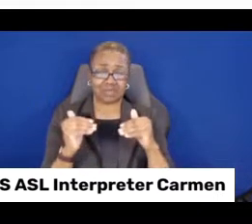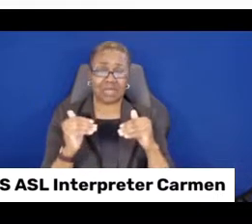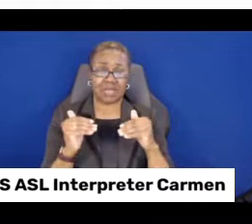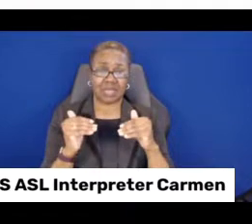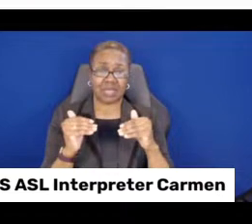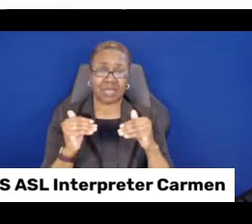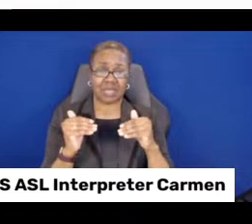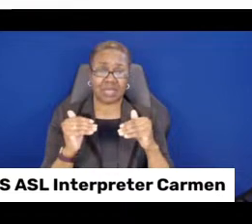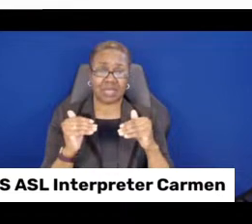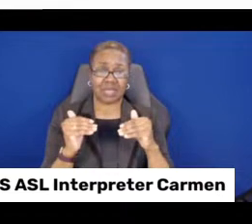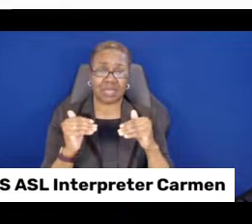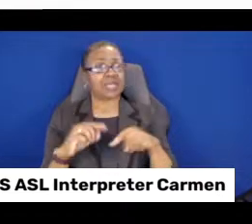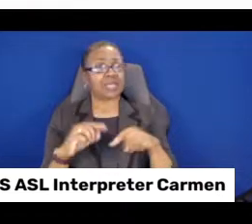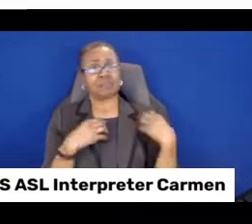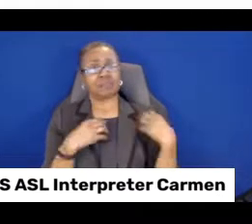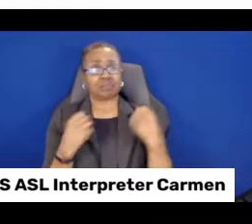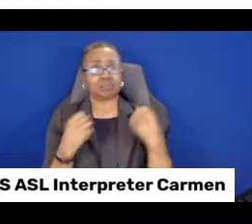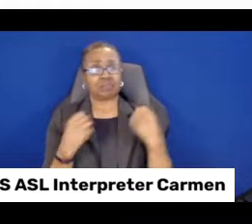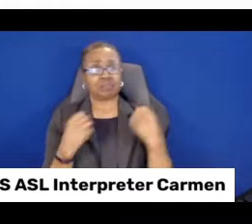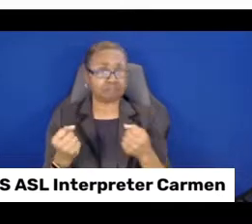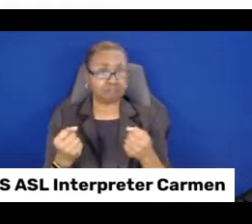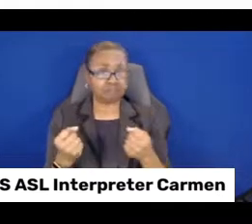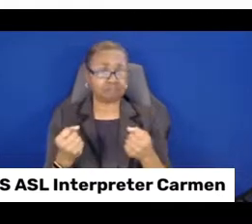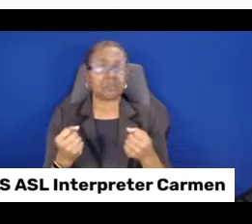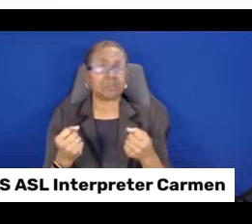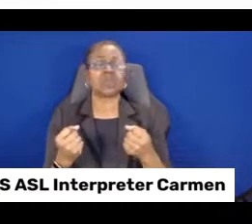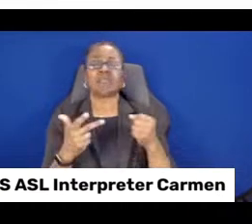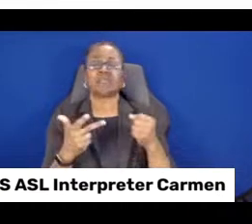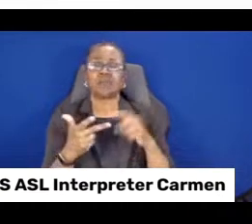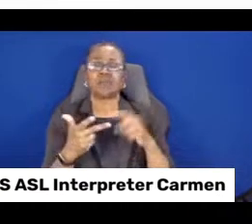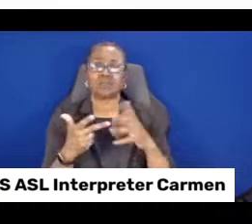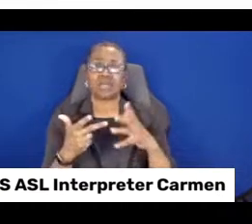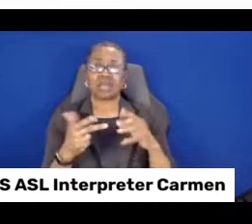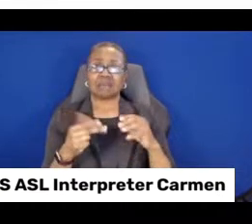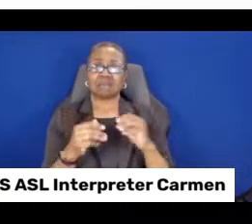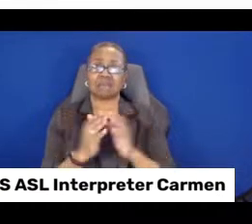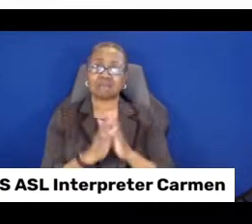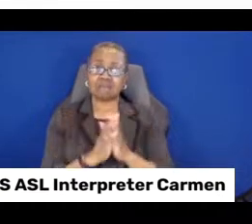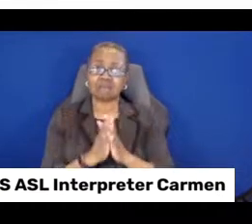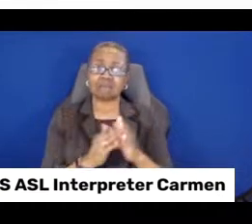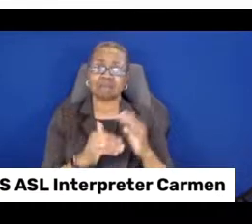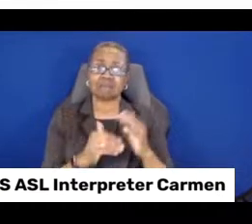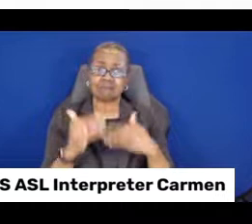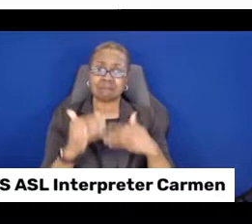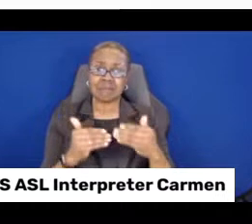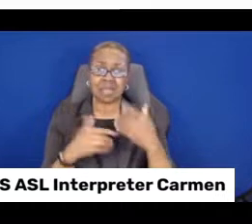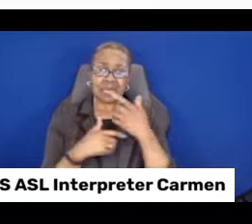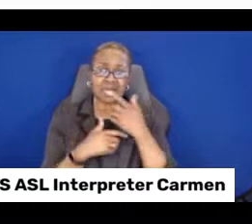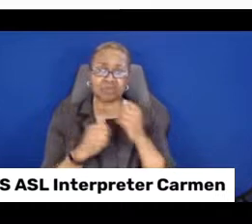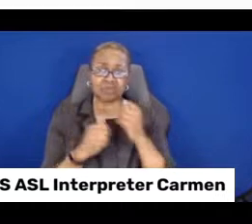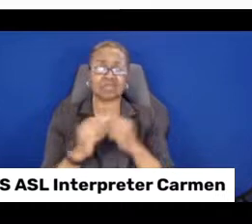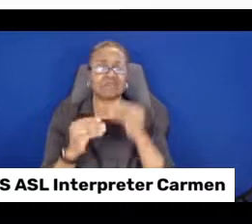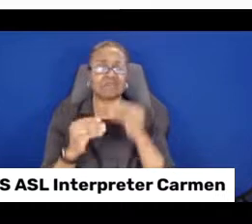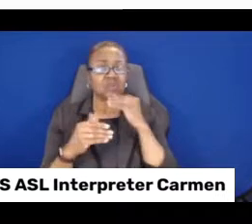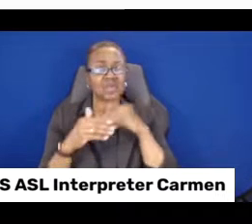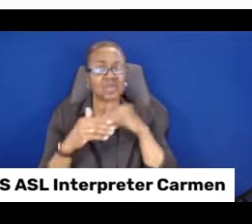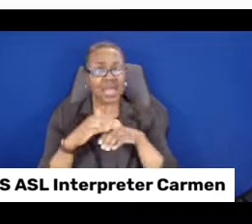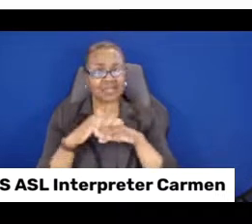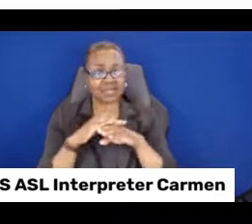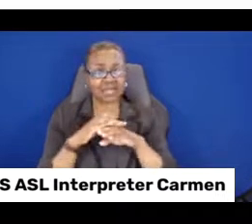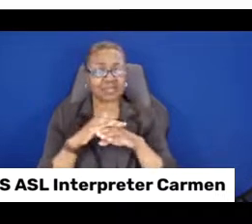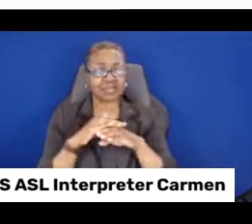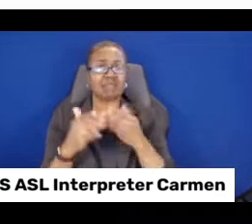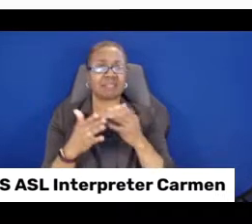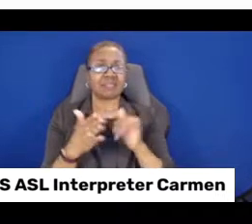a third thing is that there was a lot of momentum and a lot of interest in food access, because things that a lot of advocates